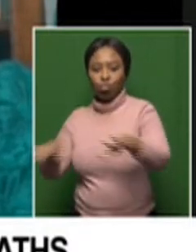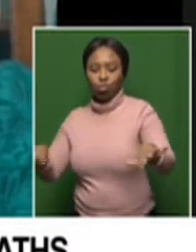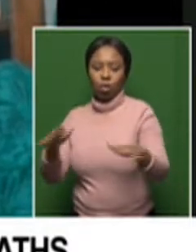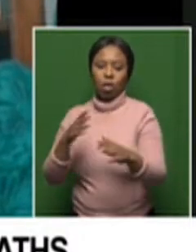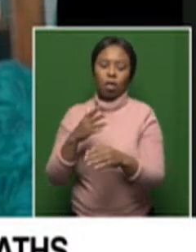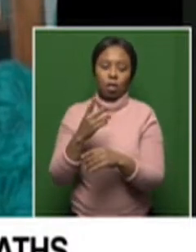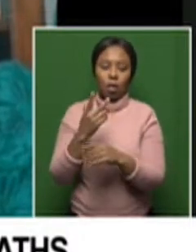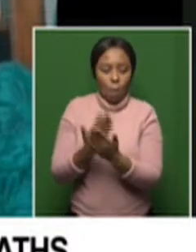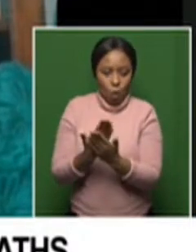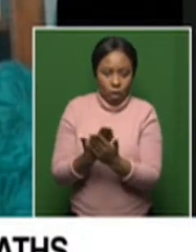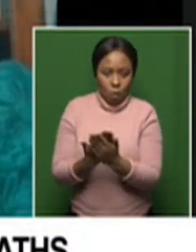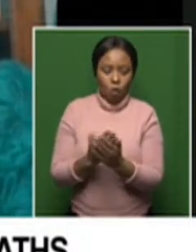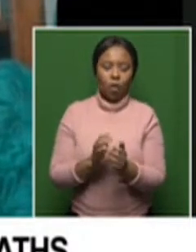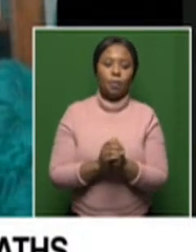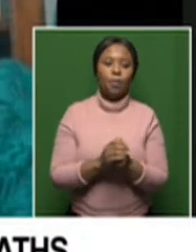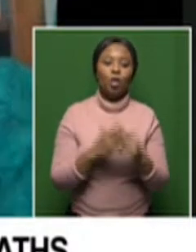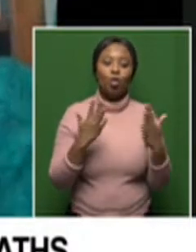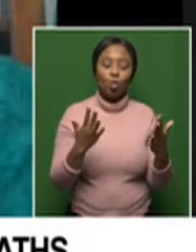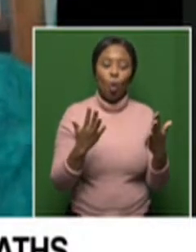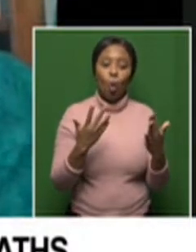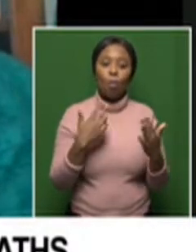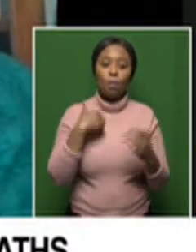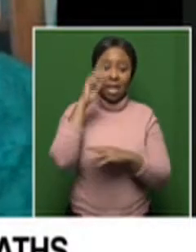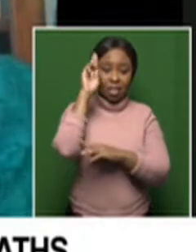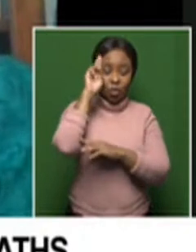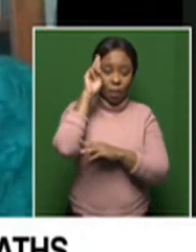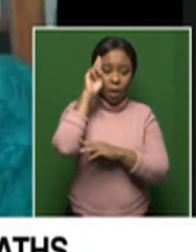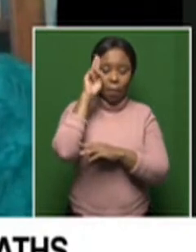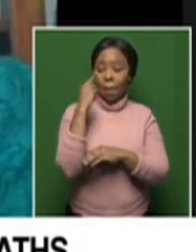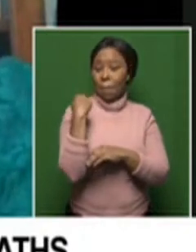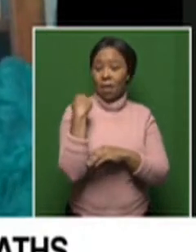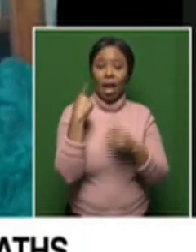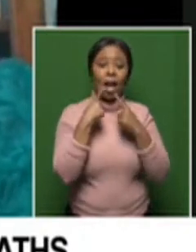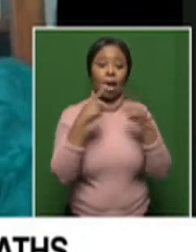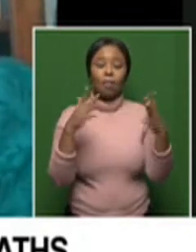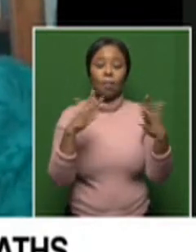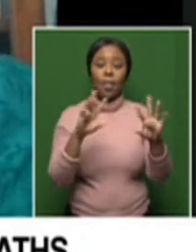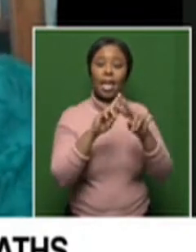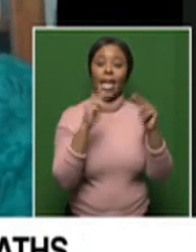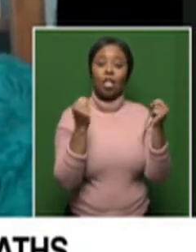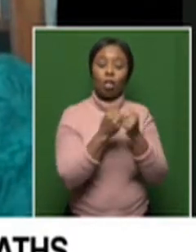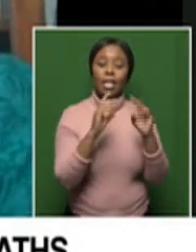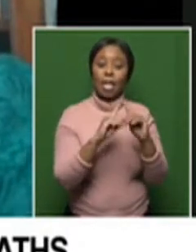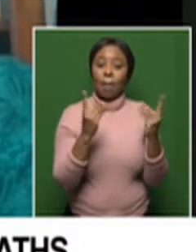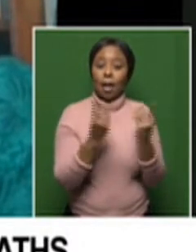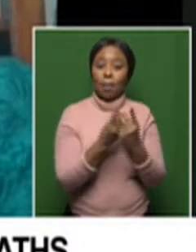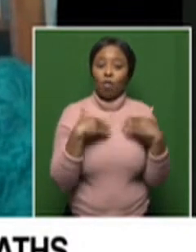It is important to remember that, as previously announced, the National Department of Health